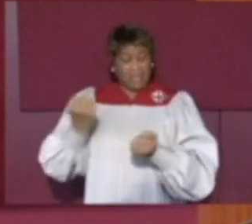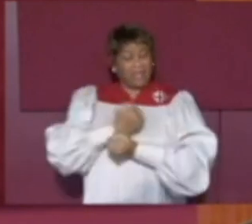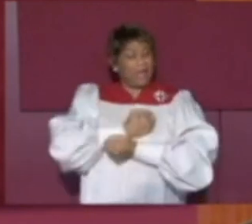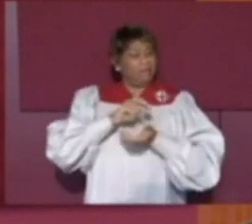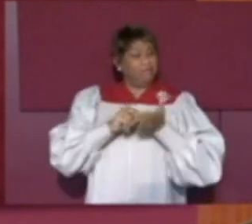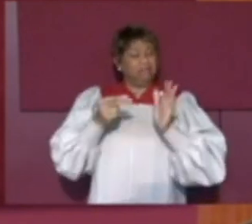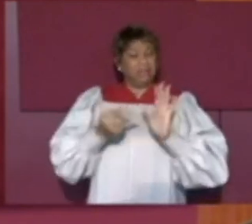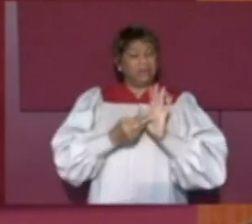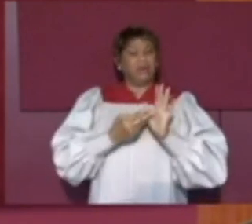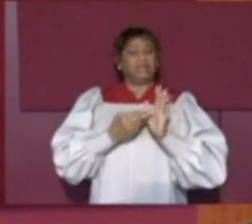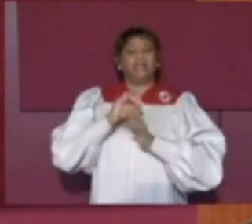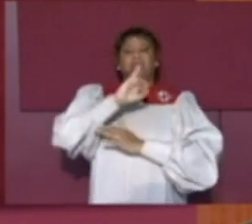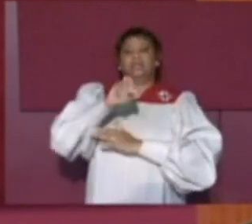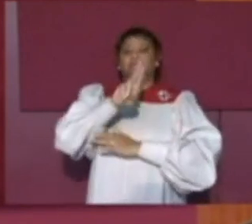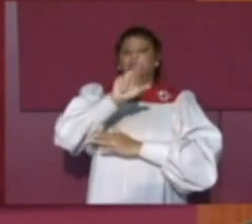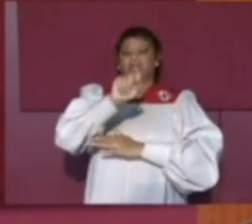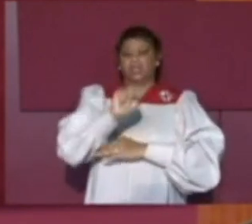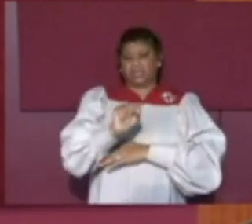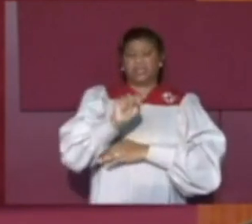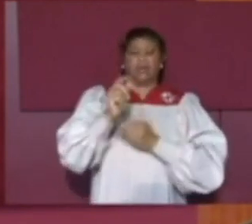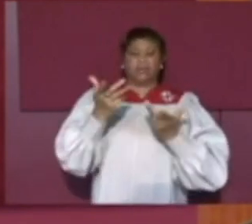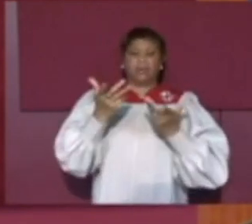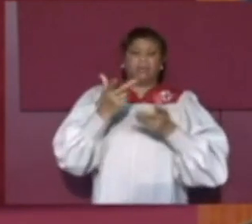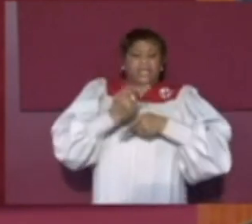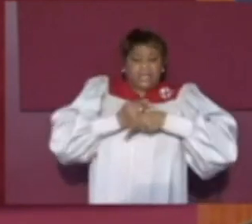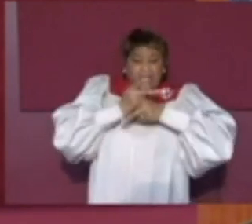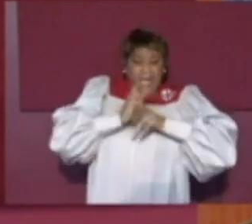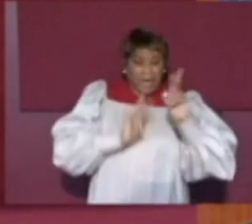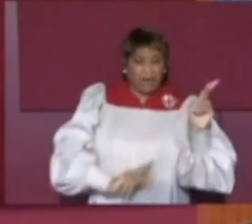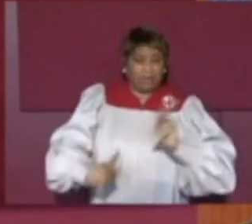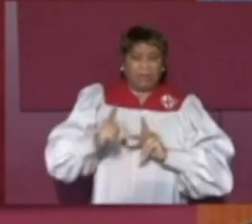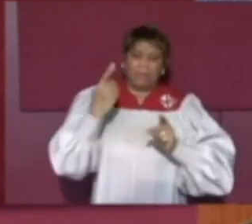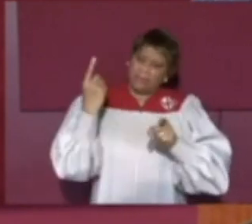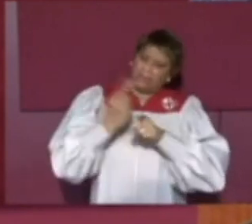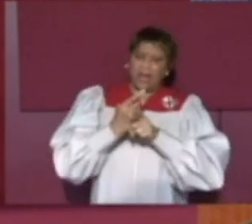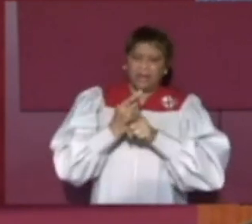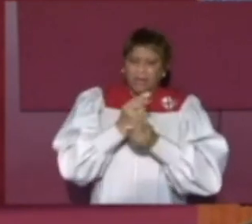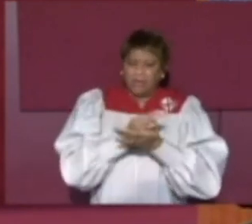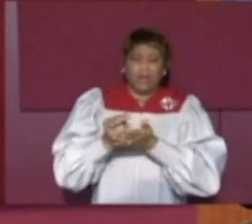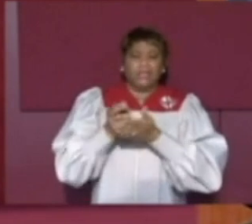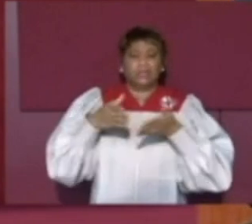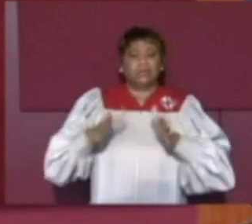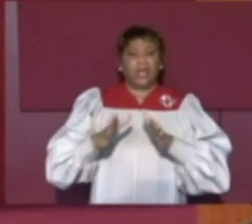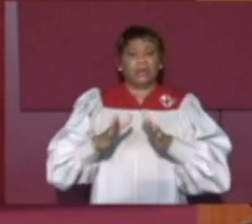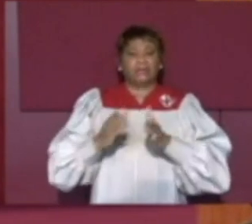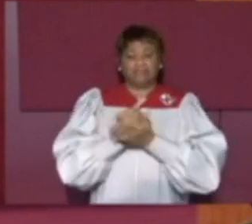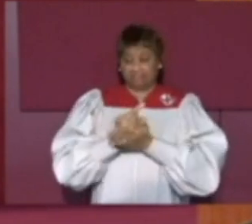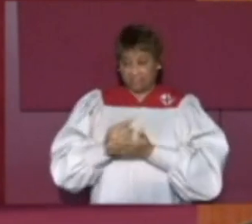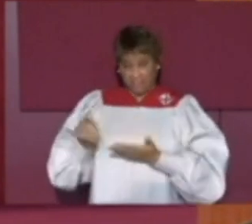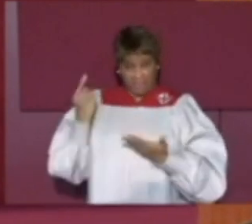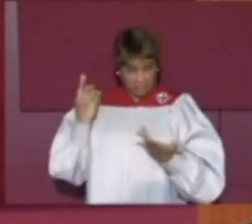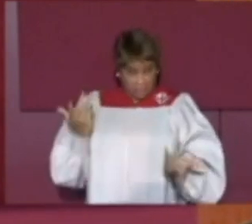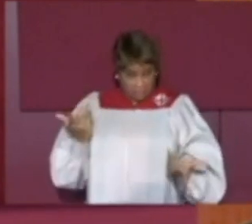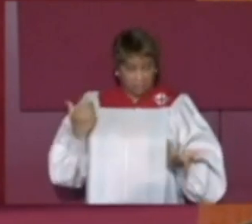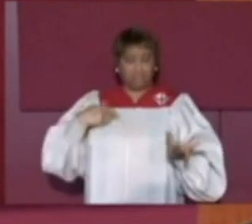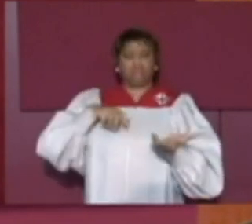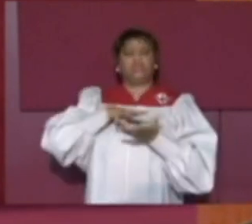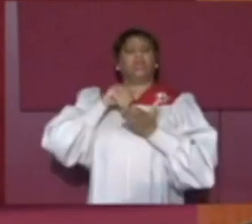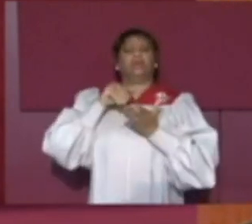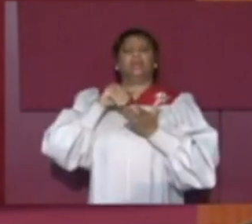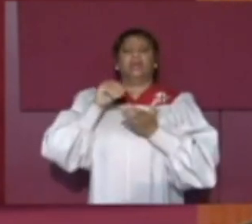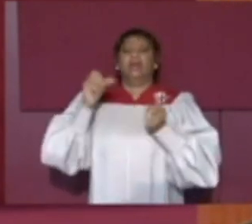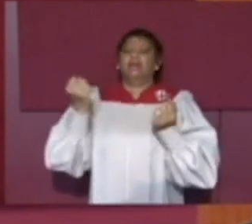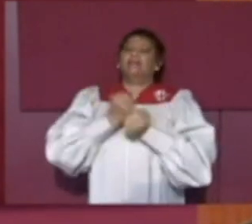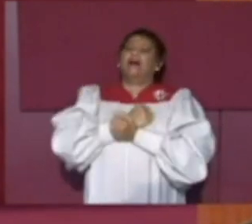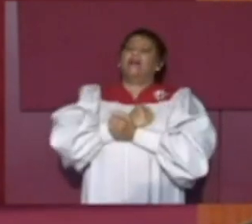is just. That is when we treat people in a righteous way. And then last week, we learned that love is